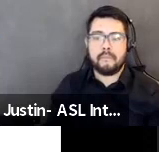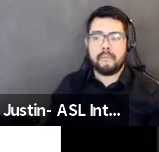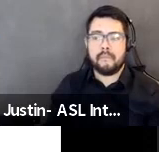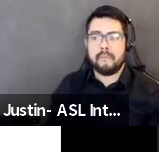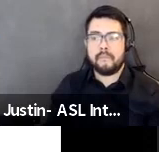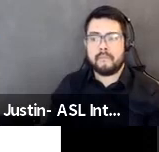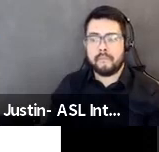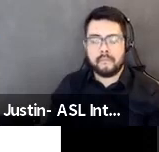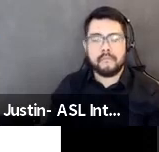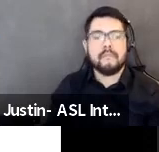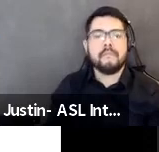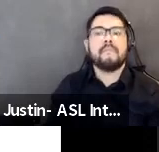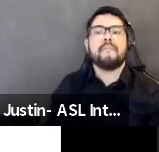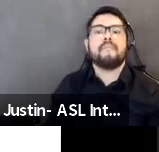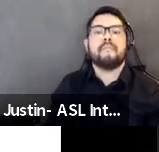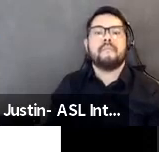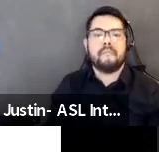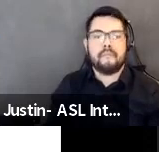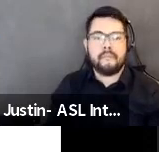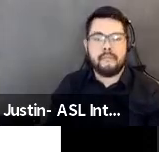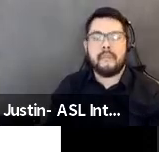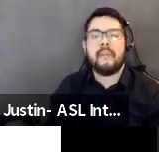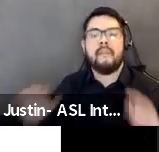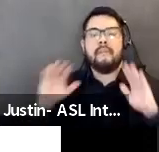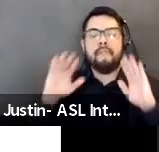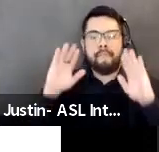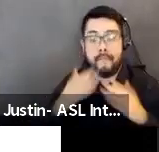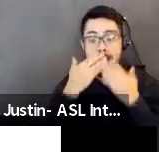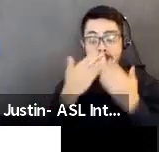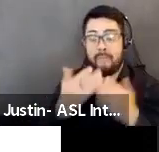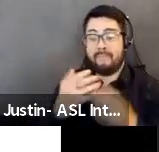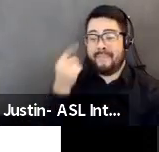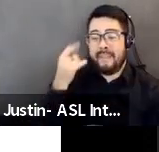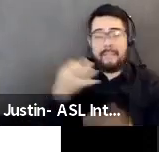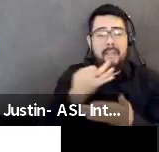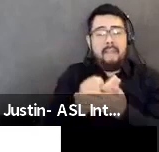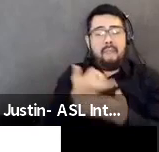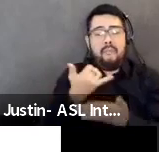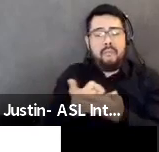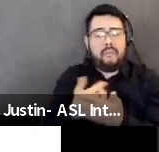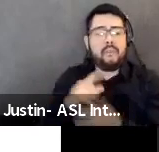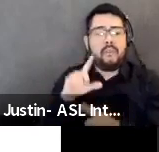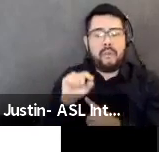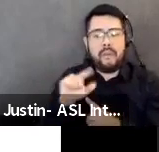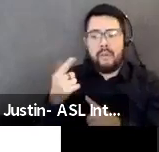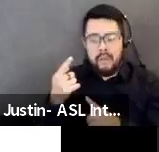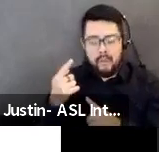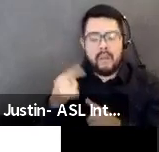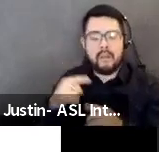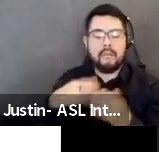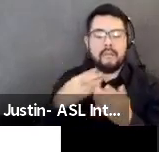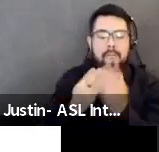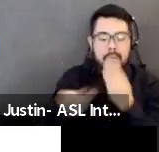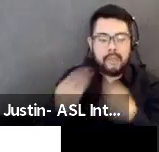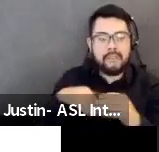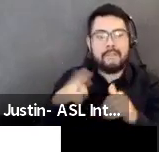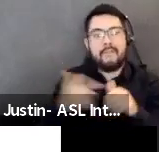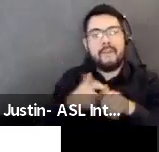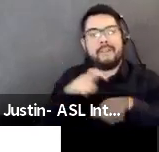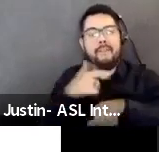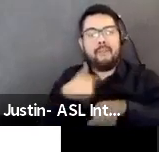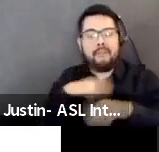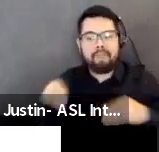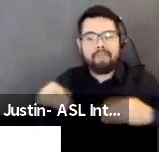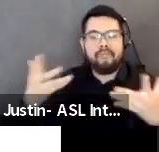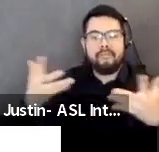fantastic thank you um so the fy 21 budget reflects a first of its kind community engagement process